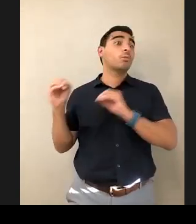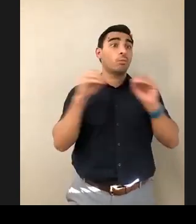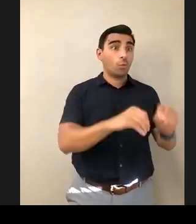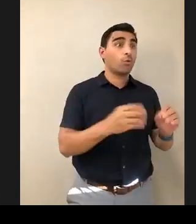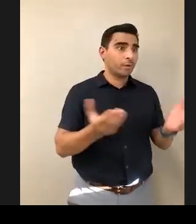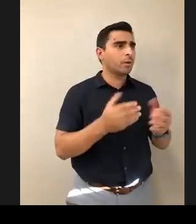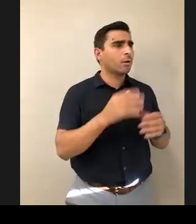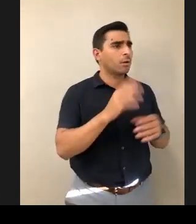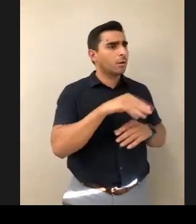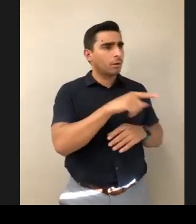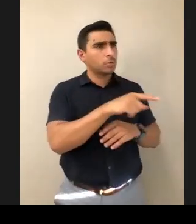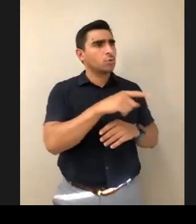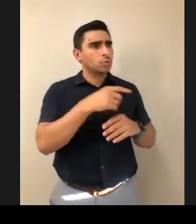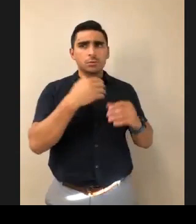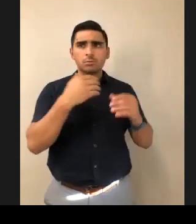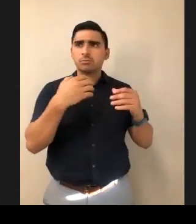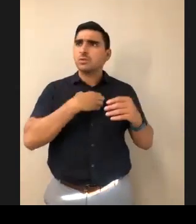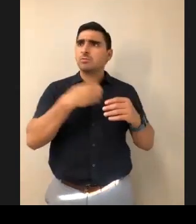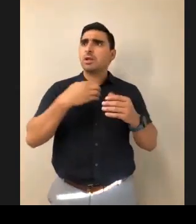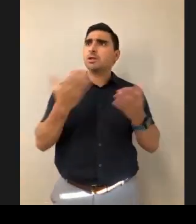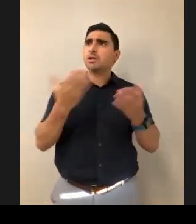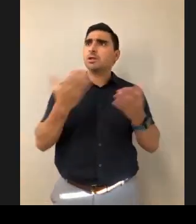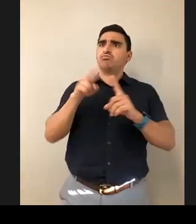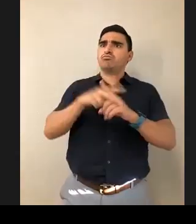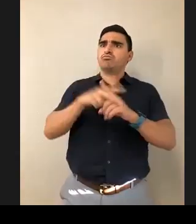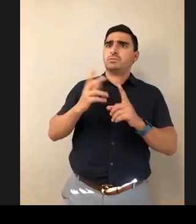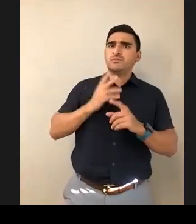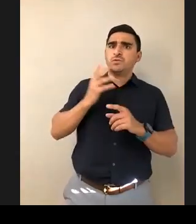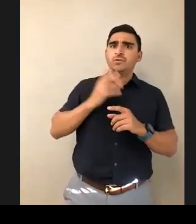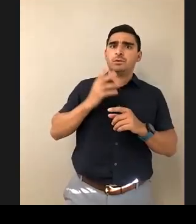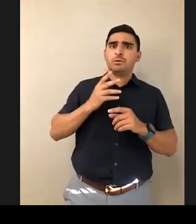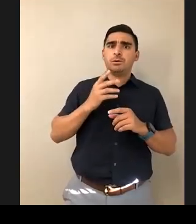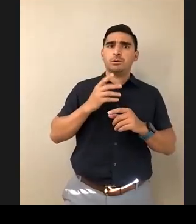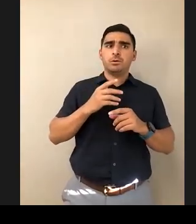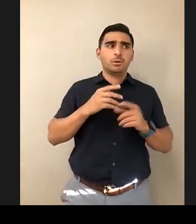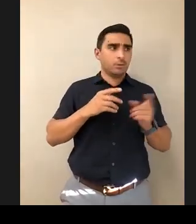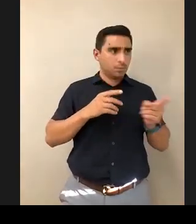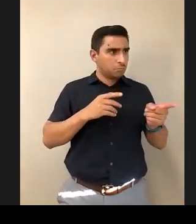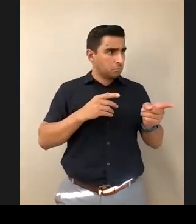as someone that doesn't have immigration